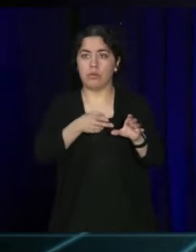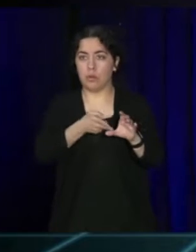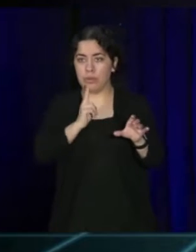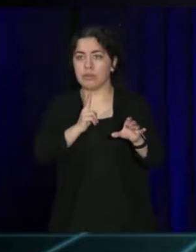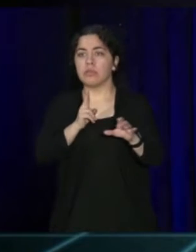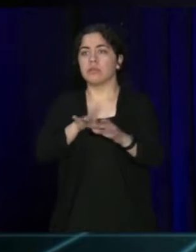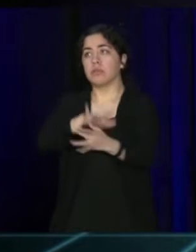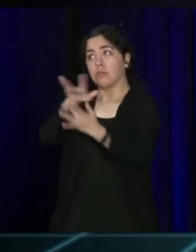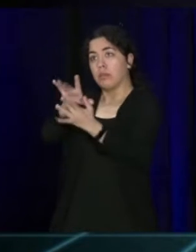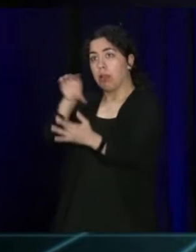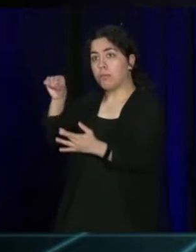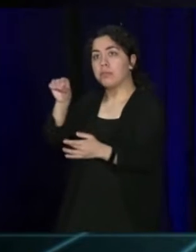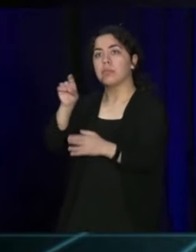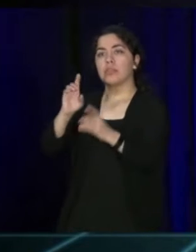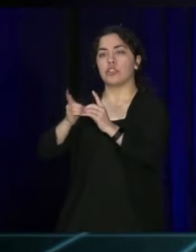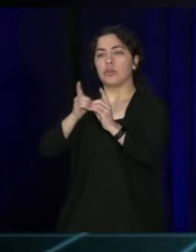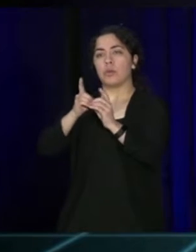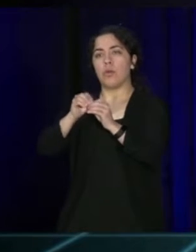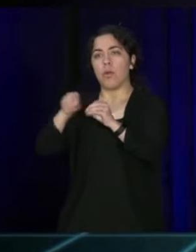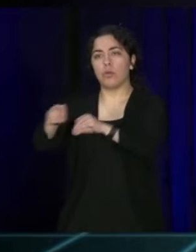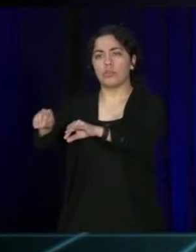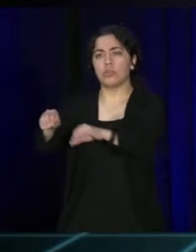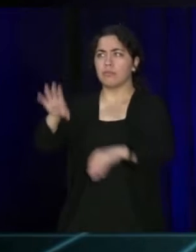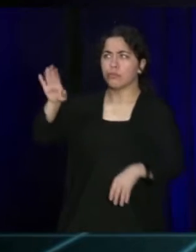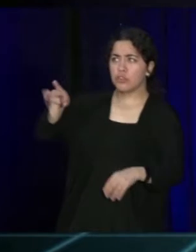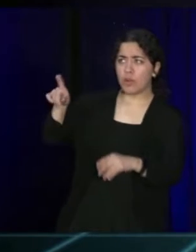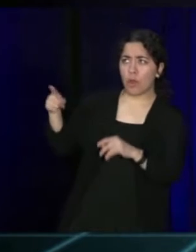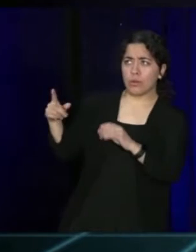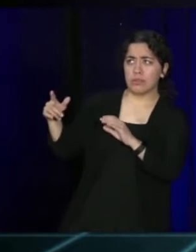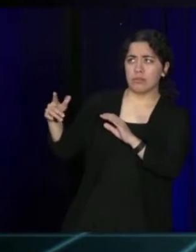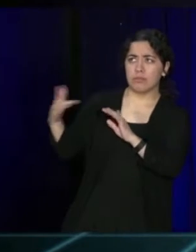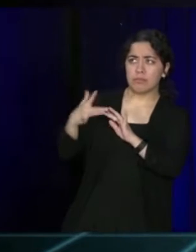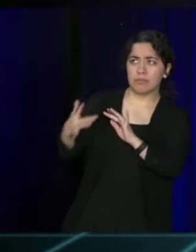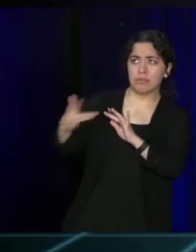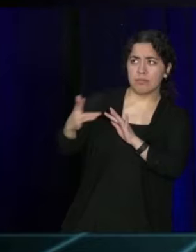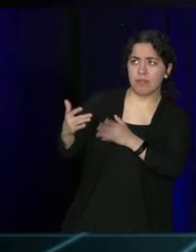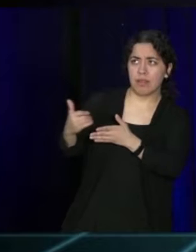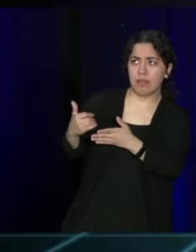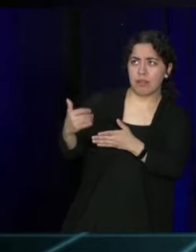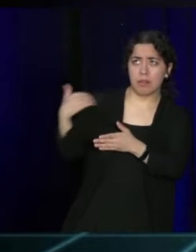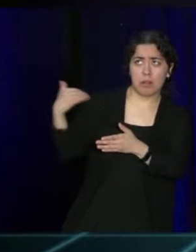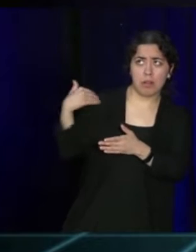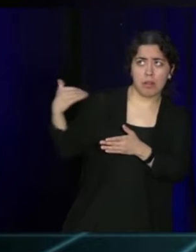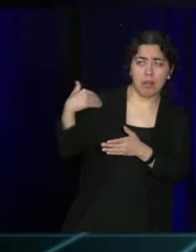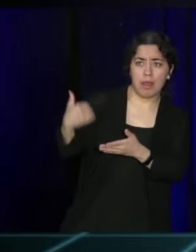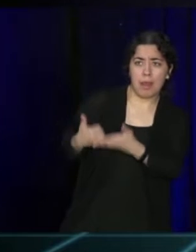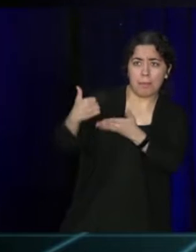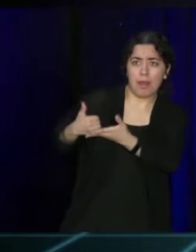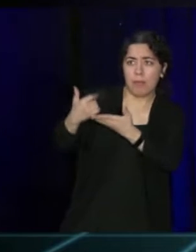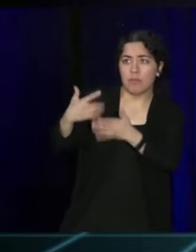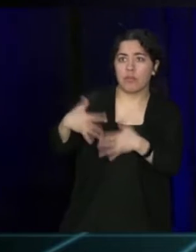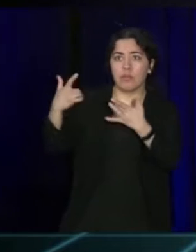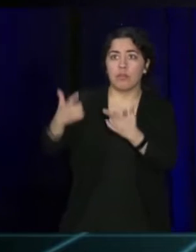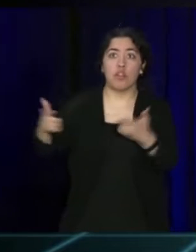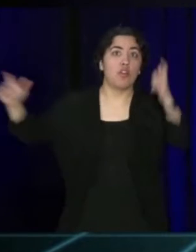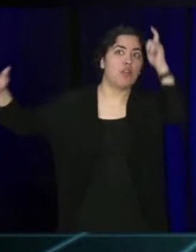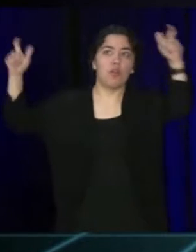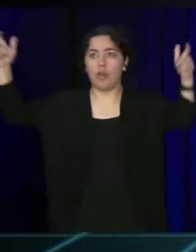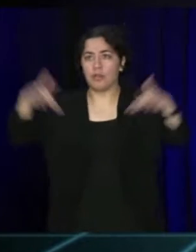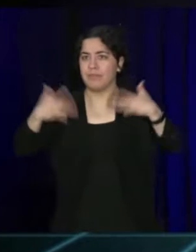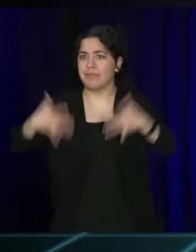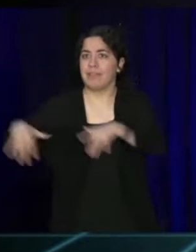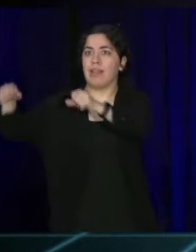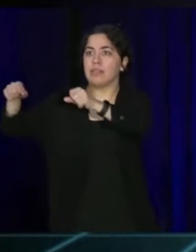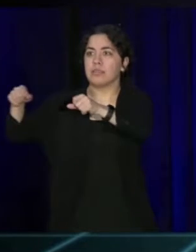and was like, hey, y'all always be in my DMs asking for help for this large event that happens every year. What if we